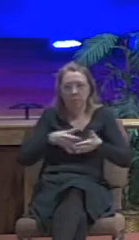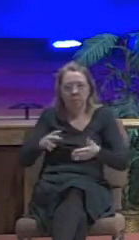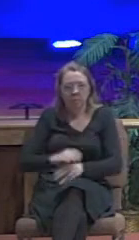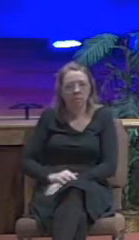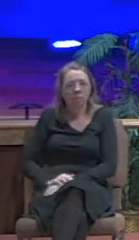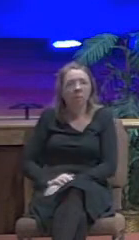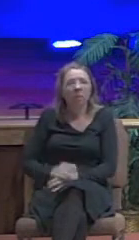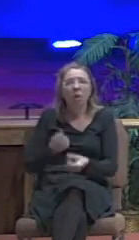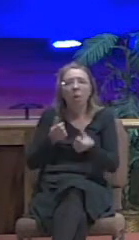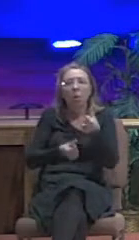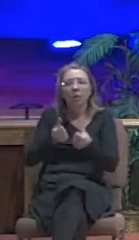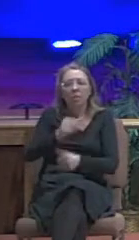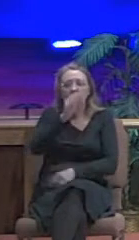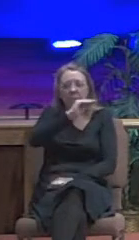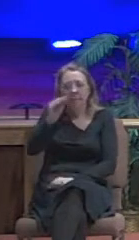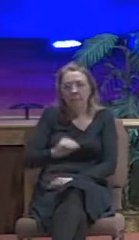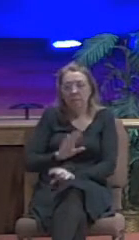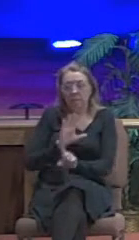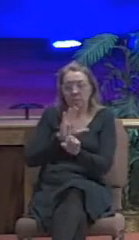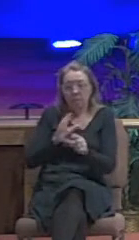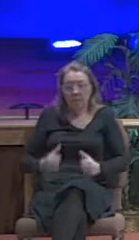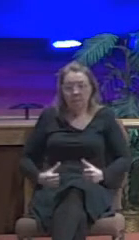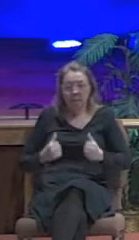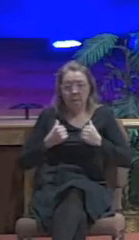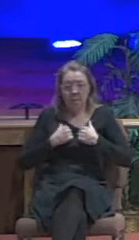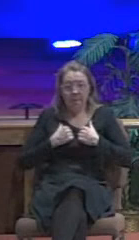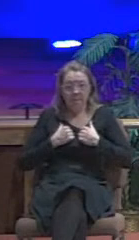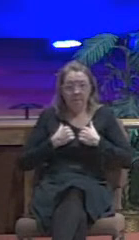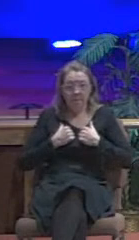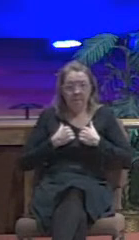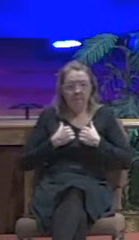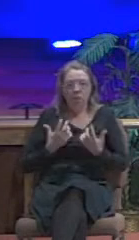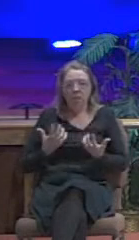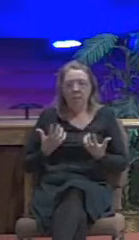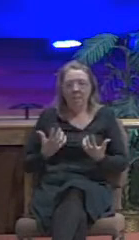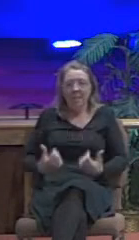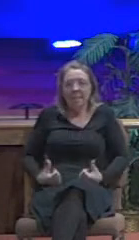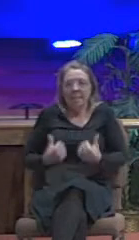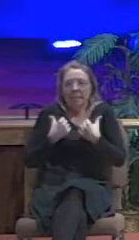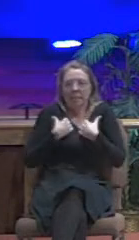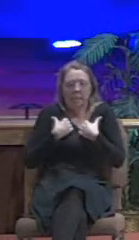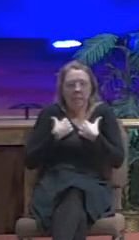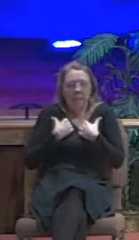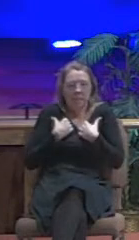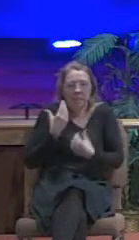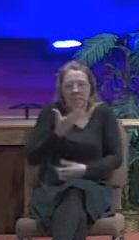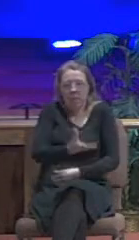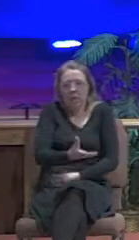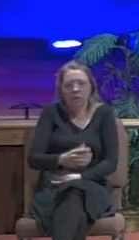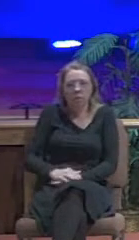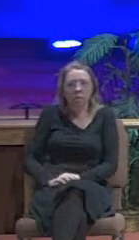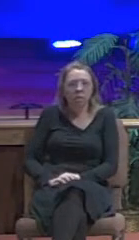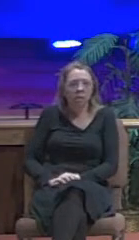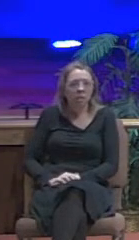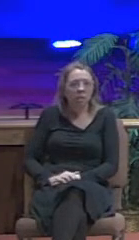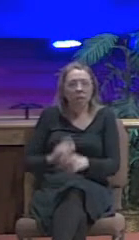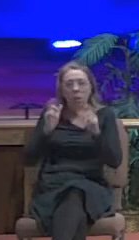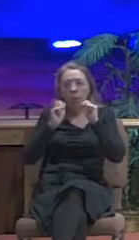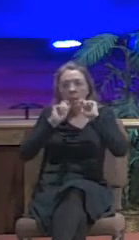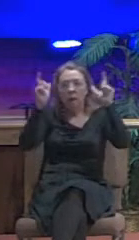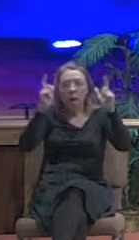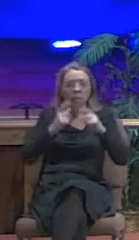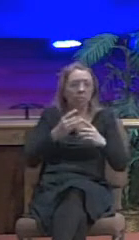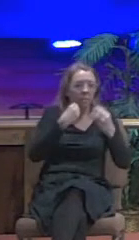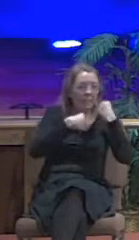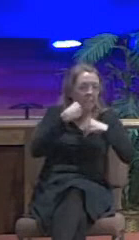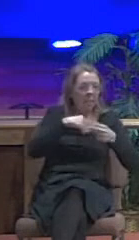life is just existing? Getting up, feeding yourself, going to work, coming, doing